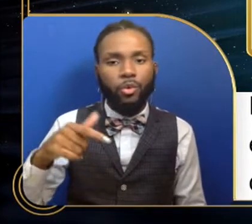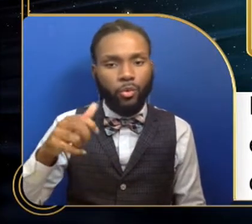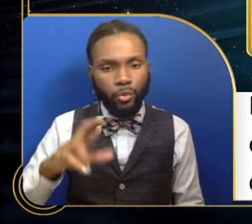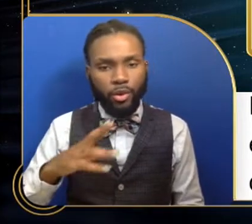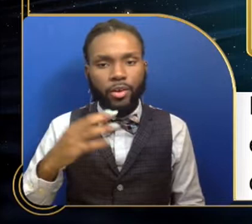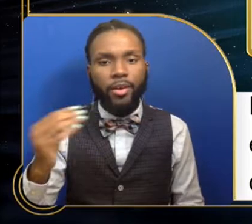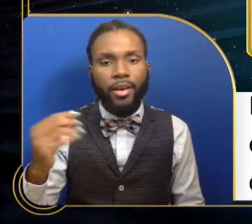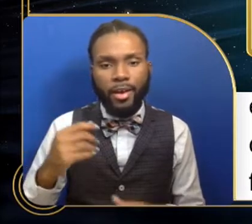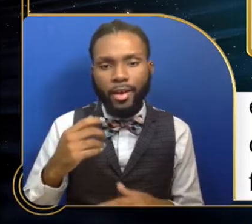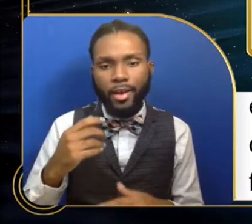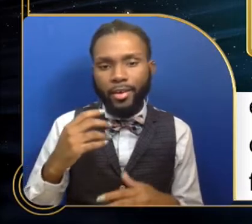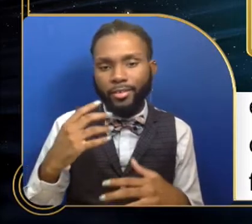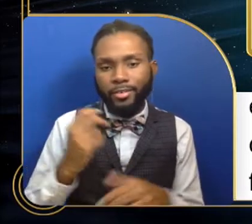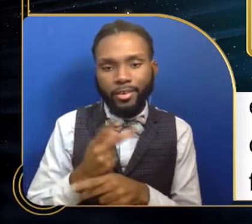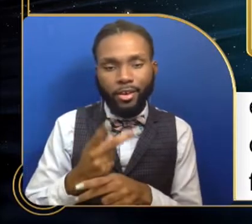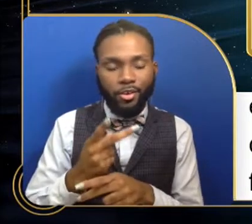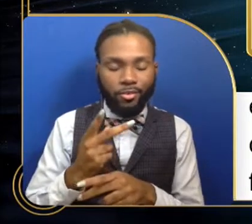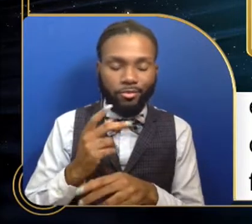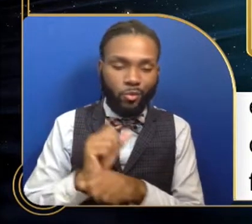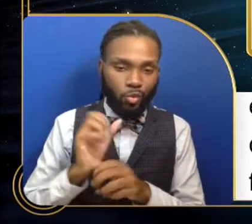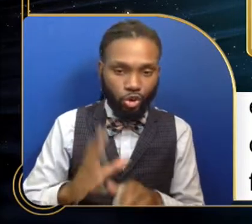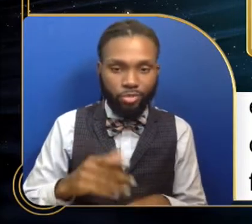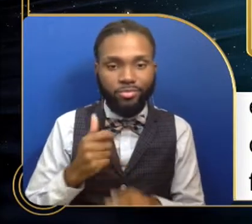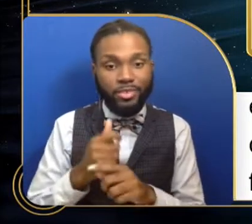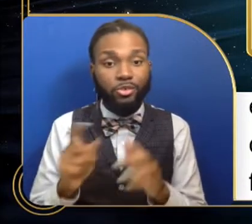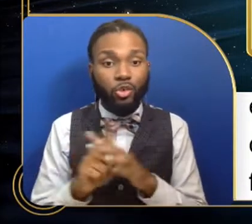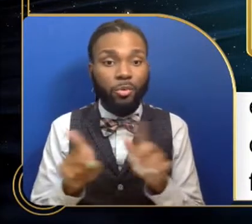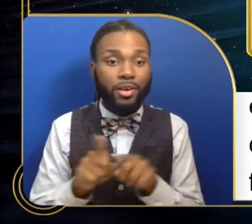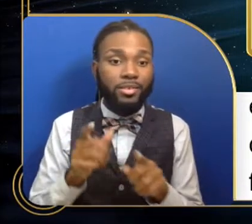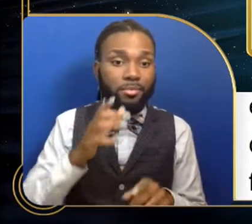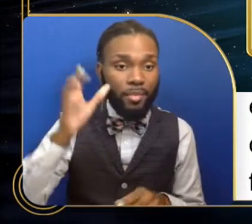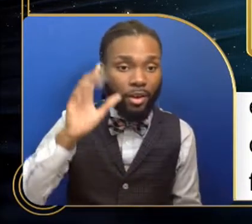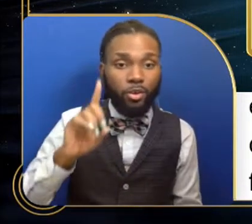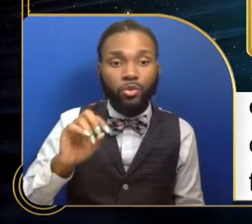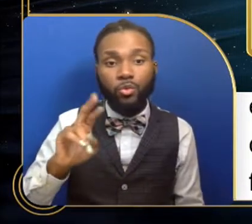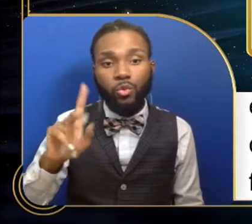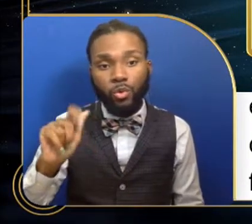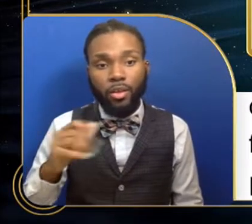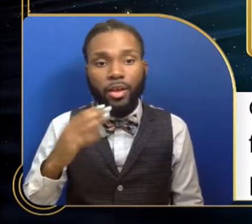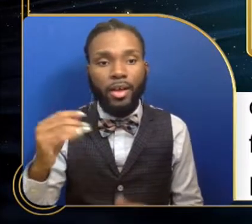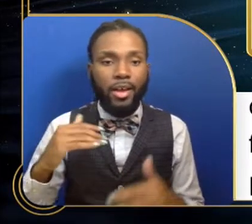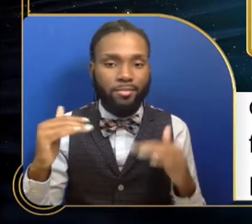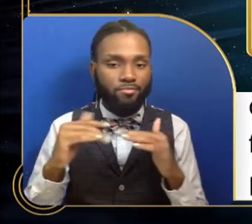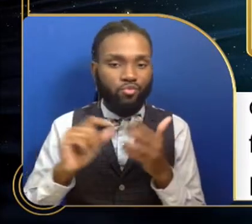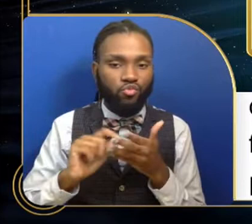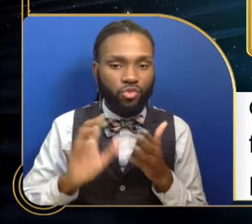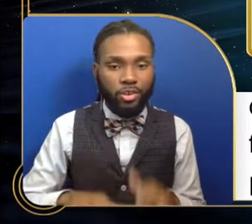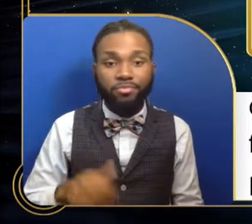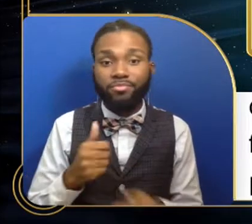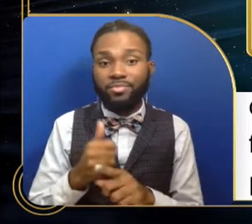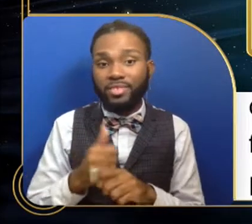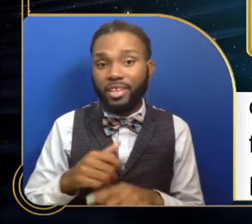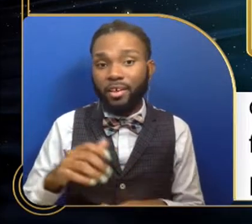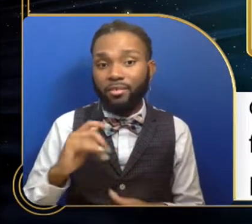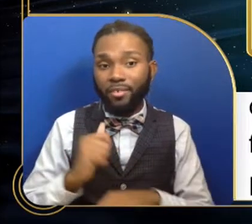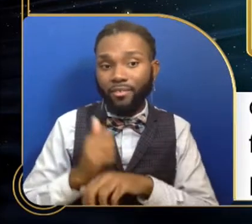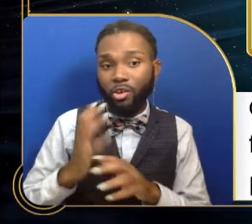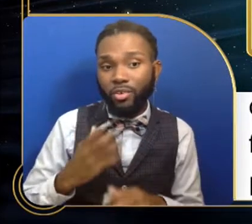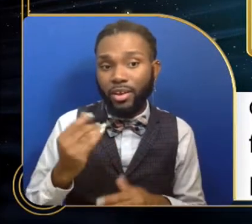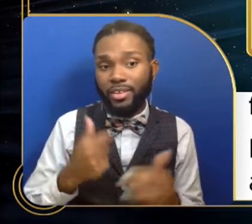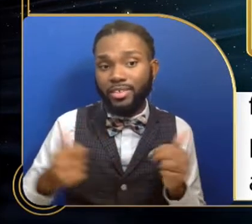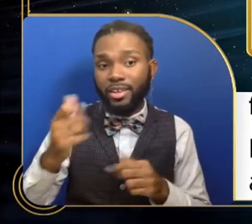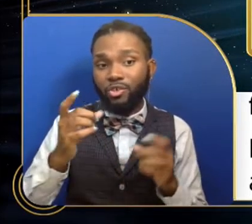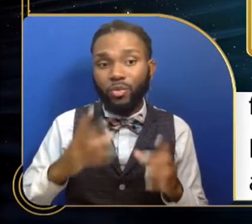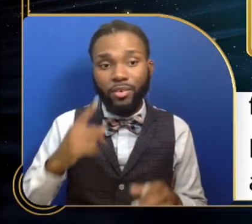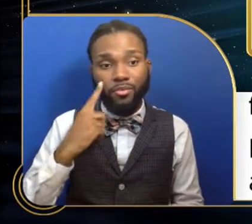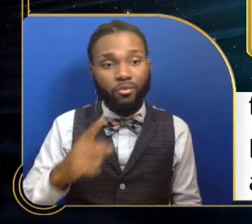an organizer, parent, doula, peer supporter, and writer. Stefanie is the founder and executive director of Project